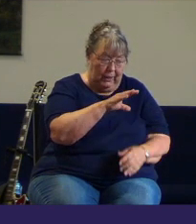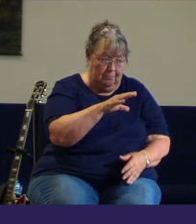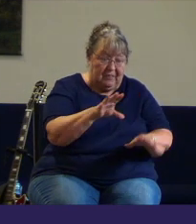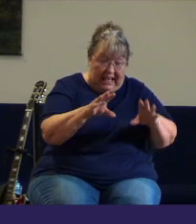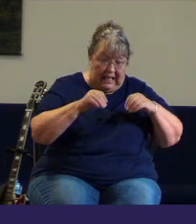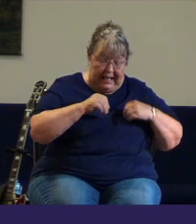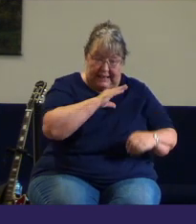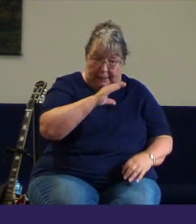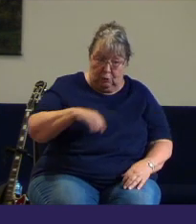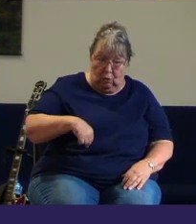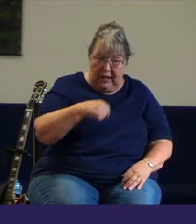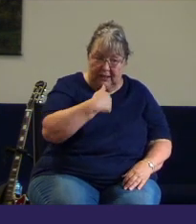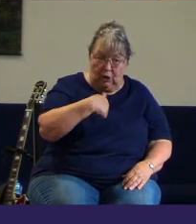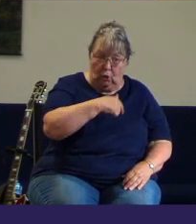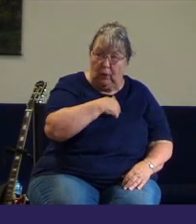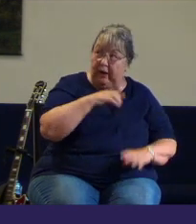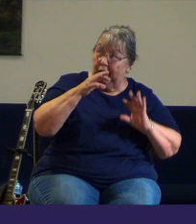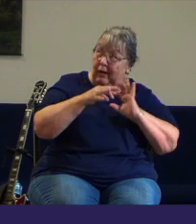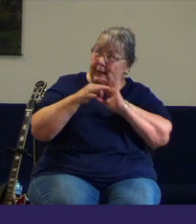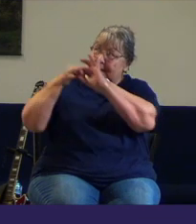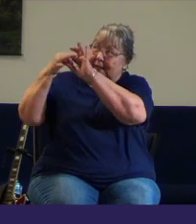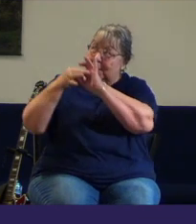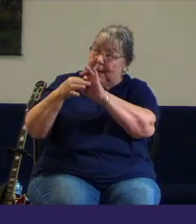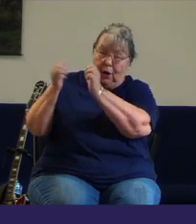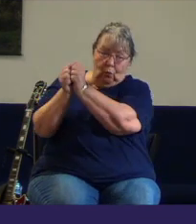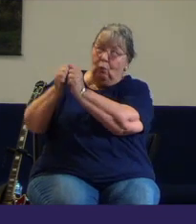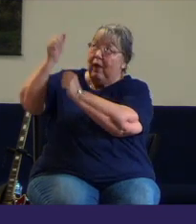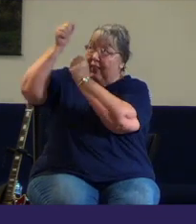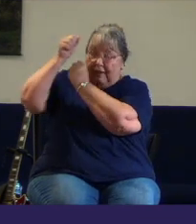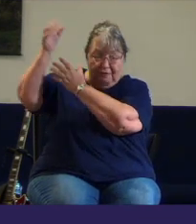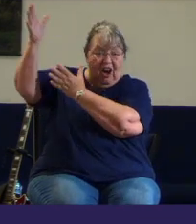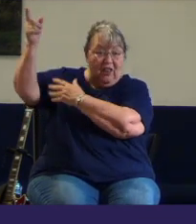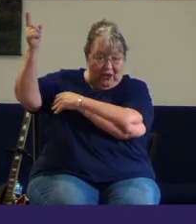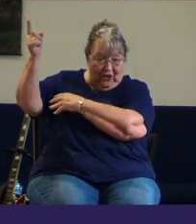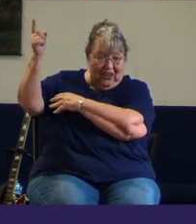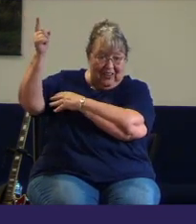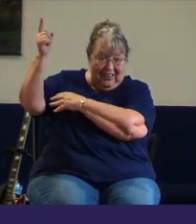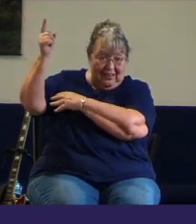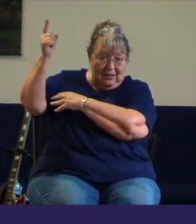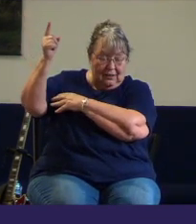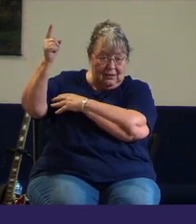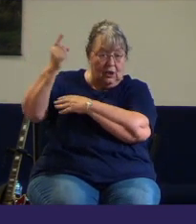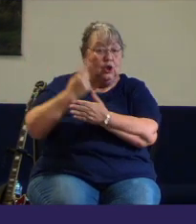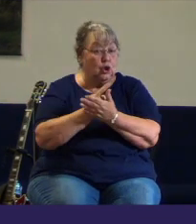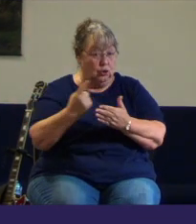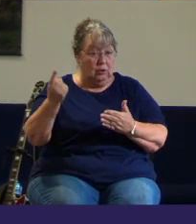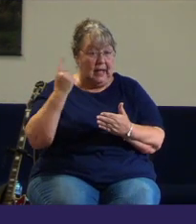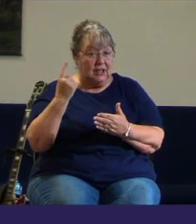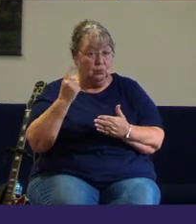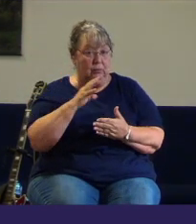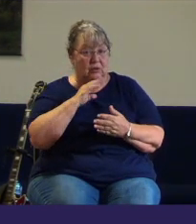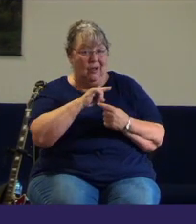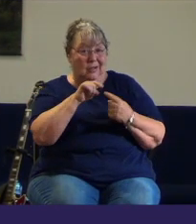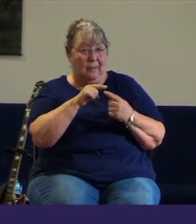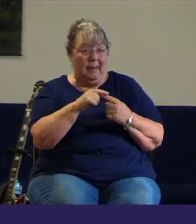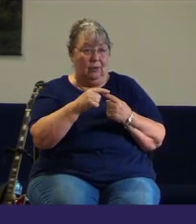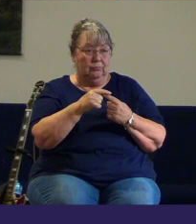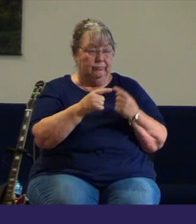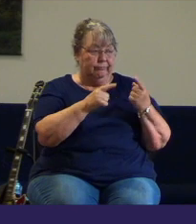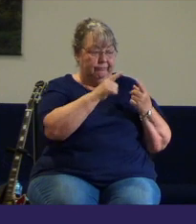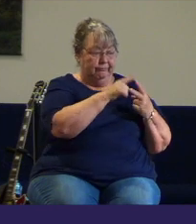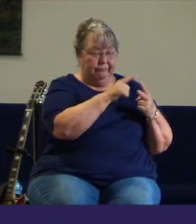so if last week Jesus taught us about serving and surrendering,